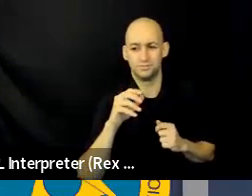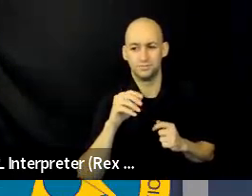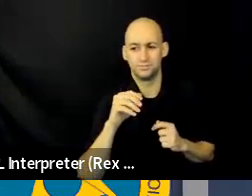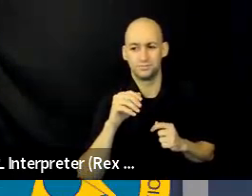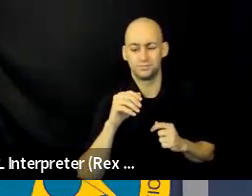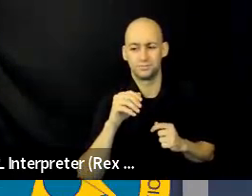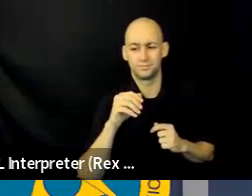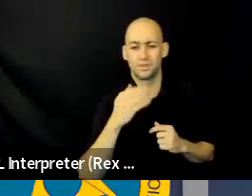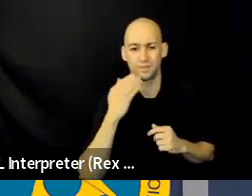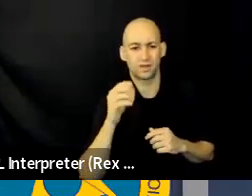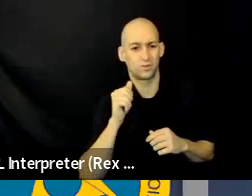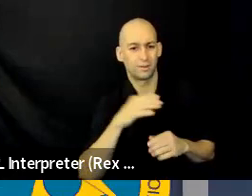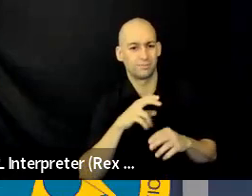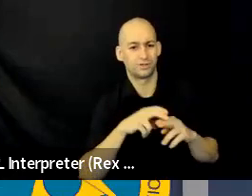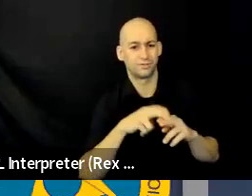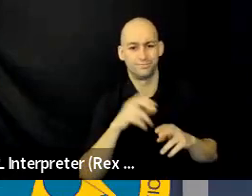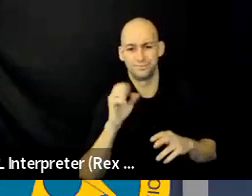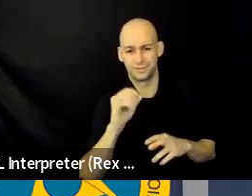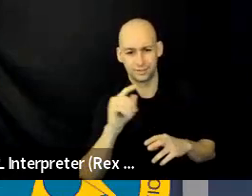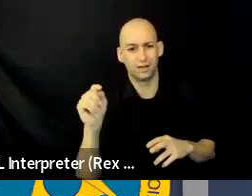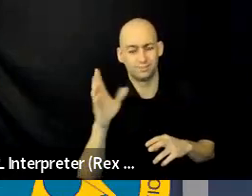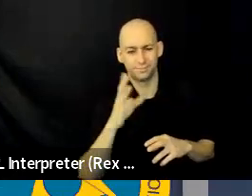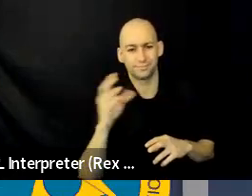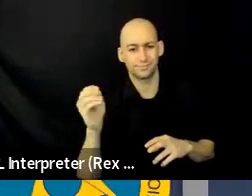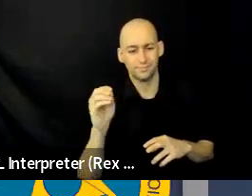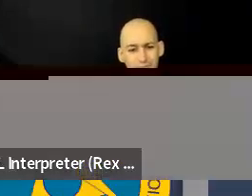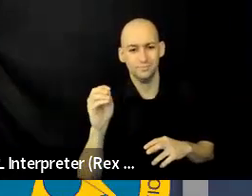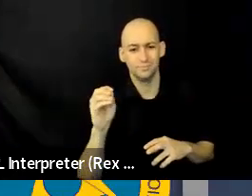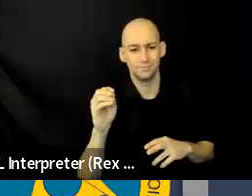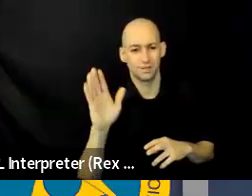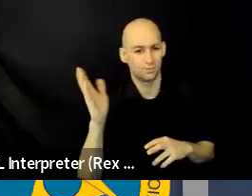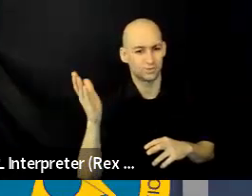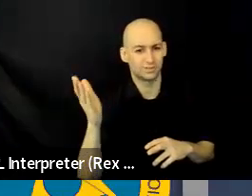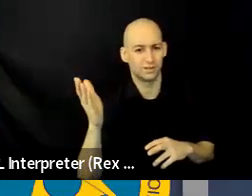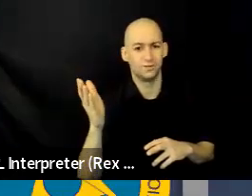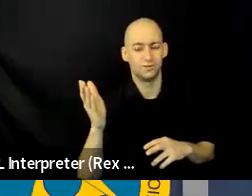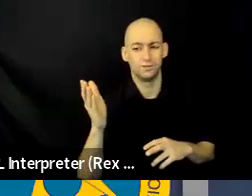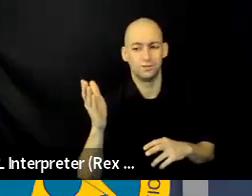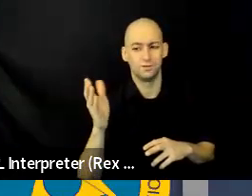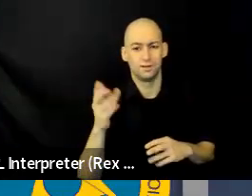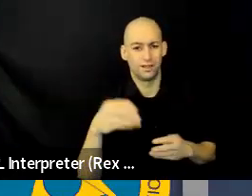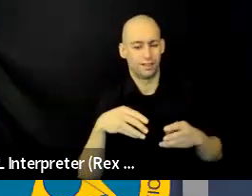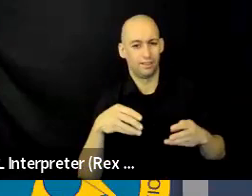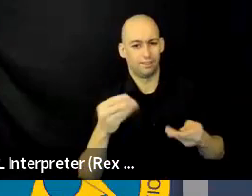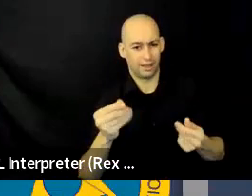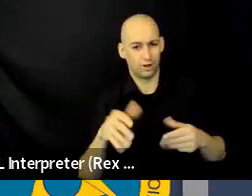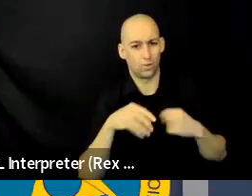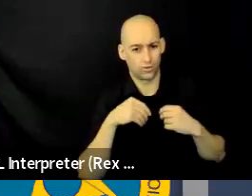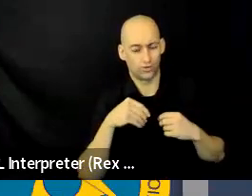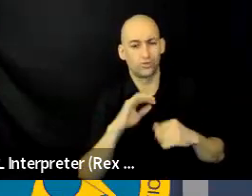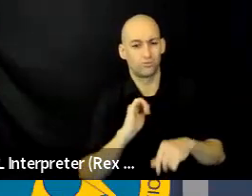Thank you, Madam Chair, and thank you, Scott, and to the presenters, to the landowners and the